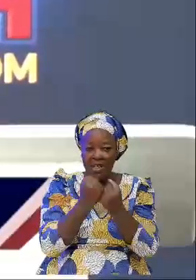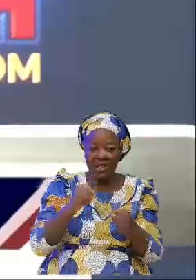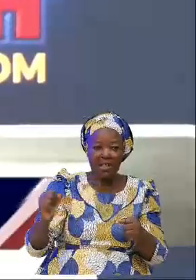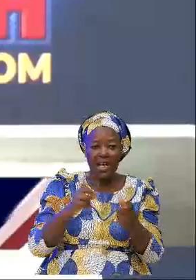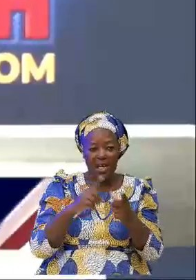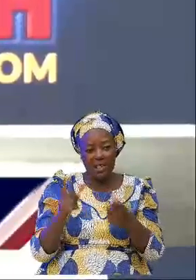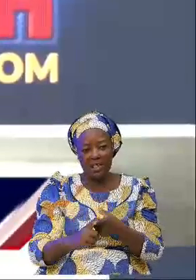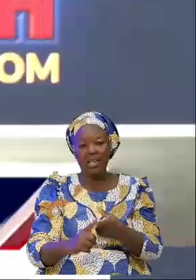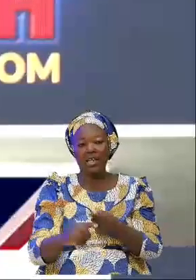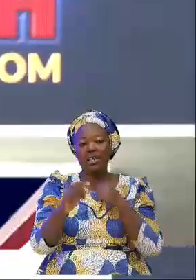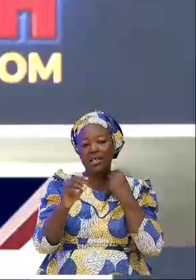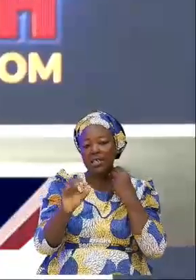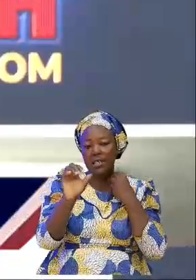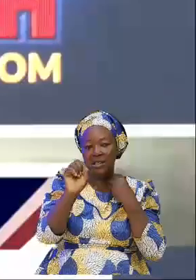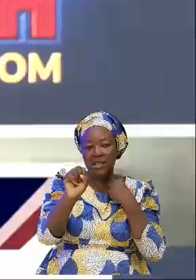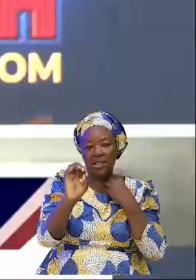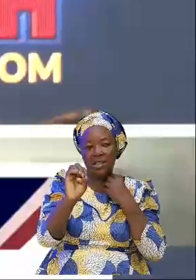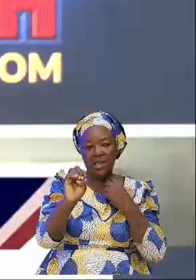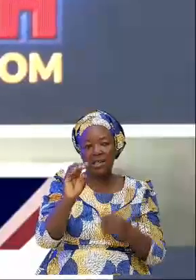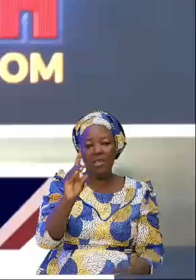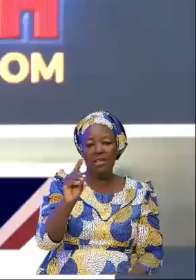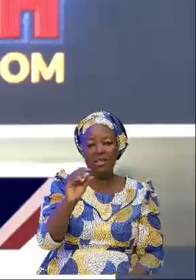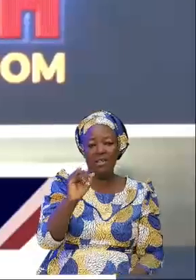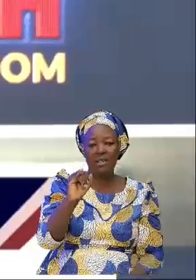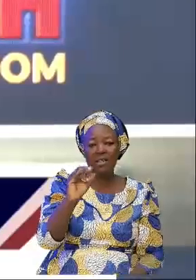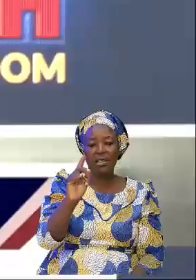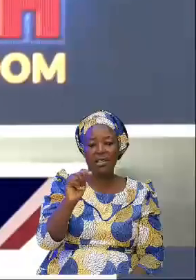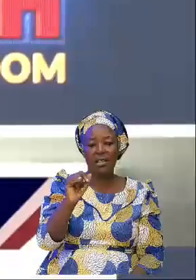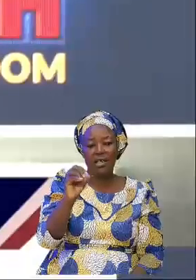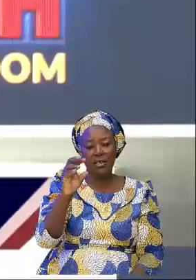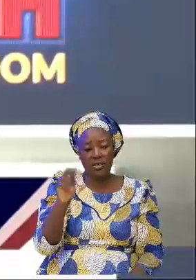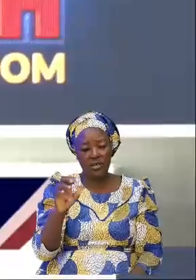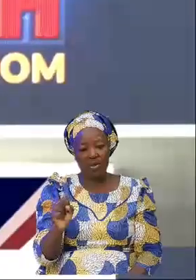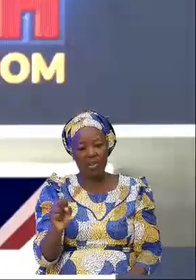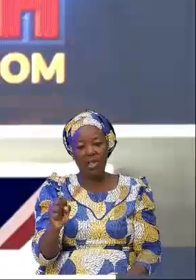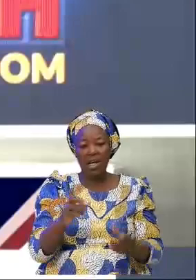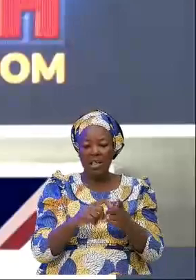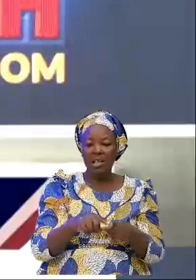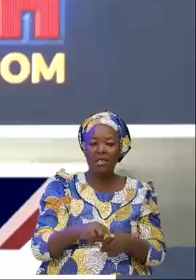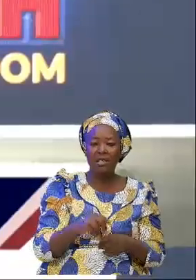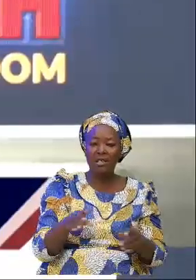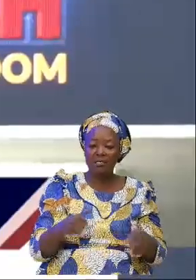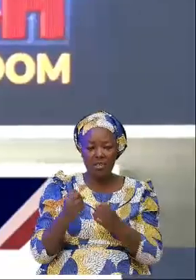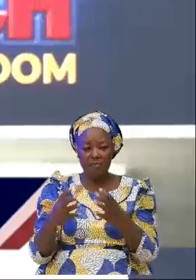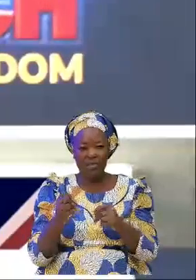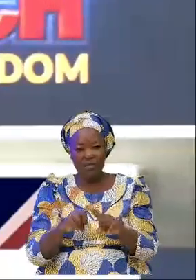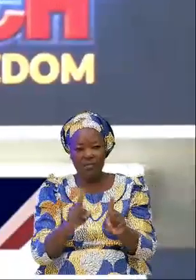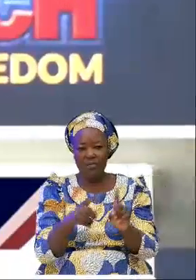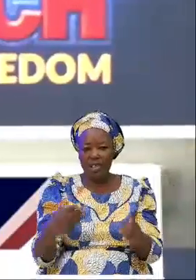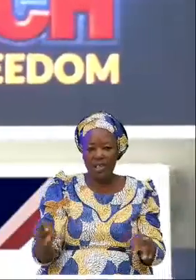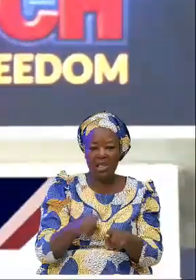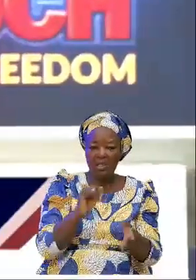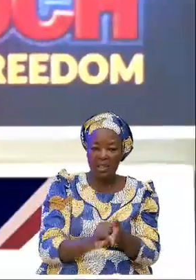that in verse 20, and seditions, he mentions that. That's the flesh. When there is, so